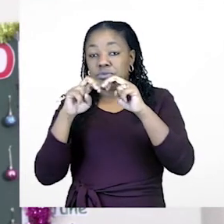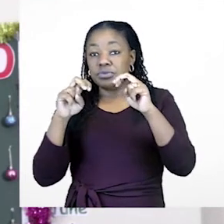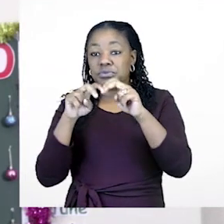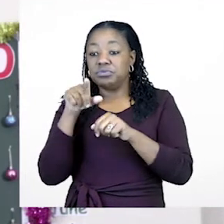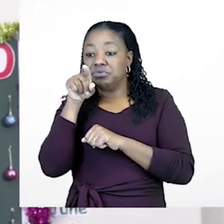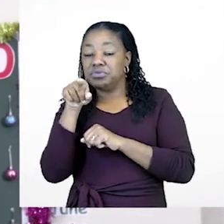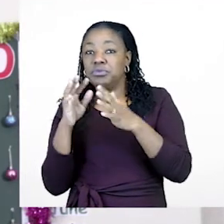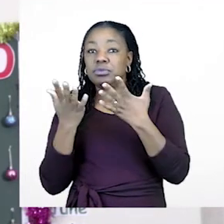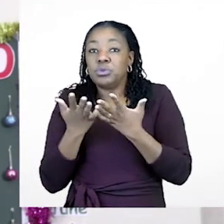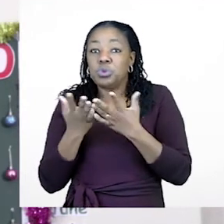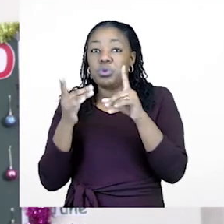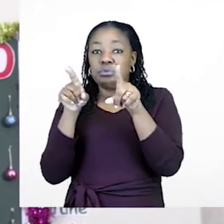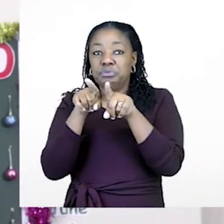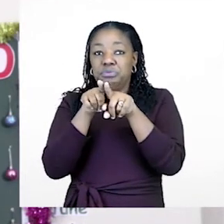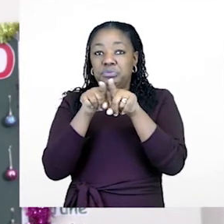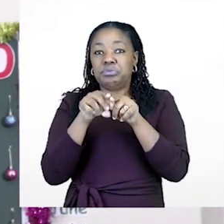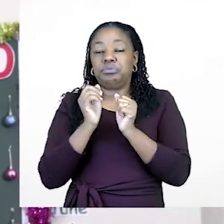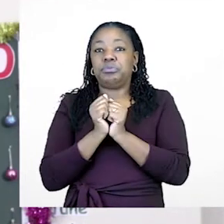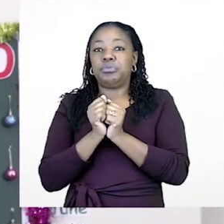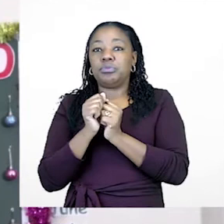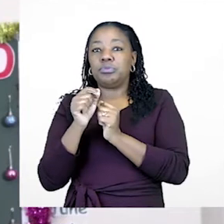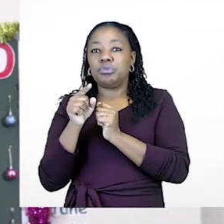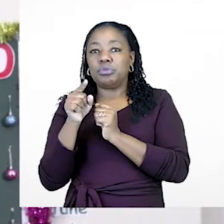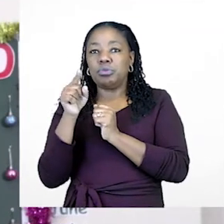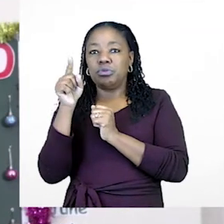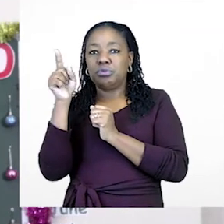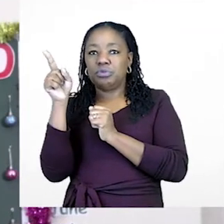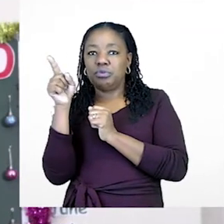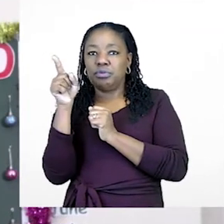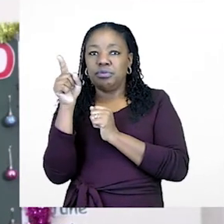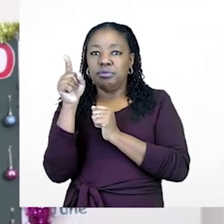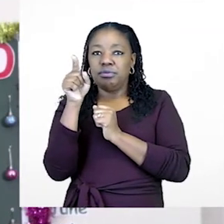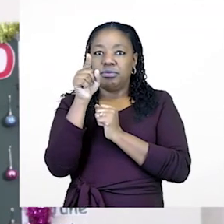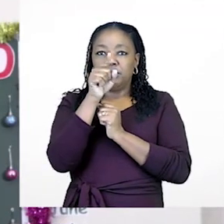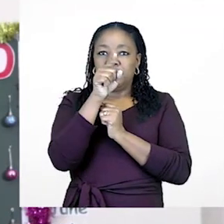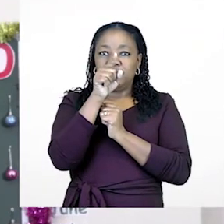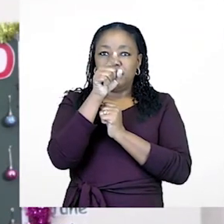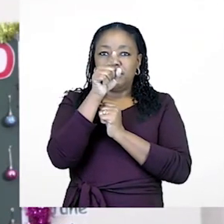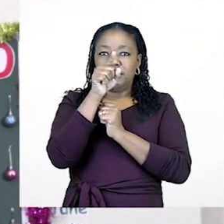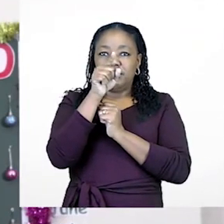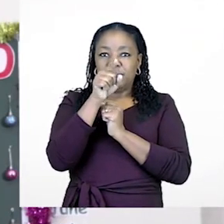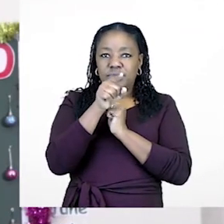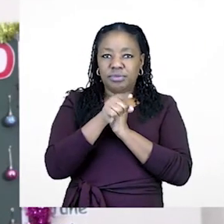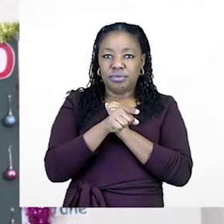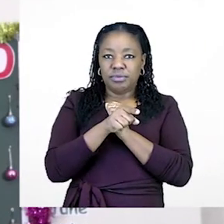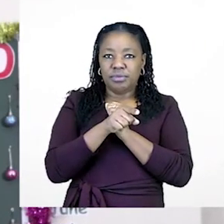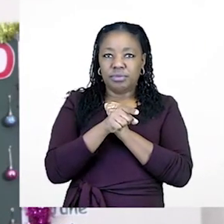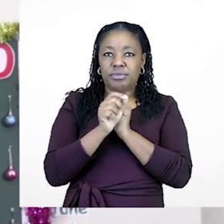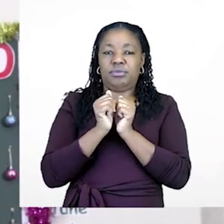here. Let's go. 1, 2, 3,